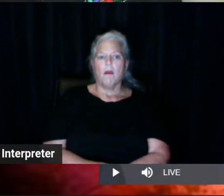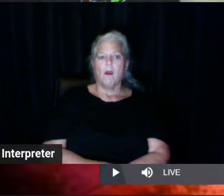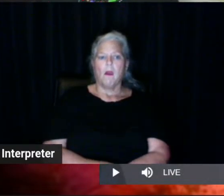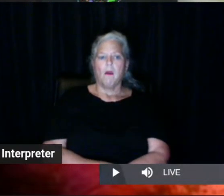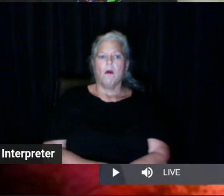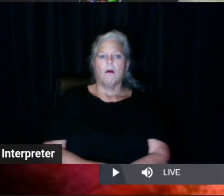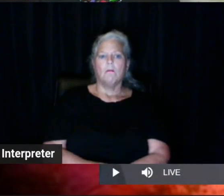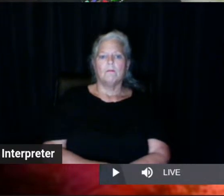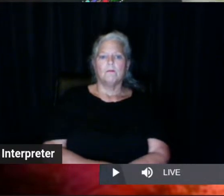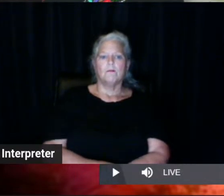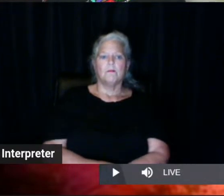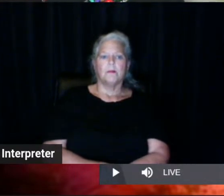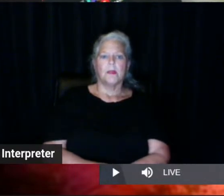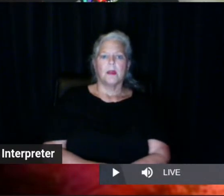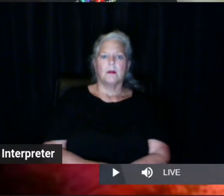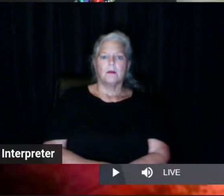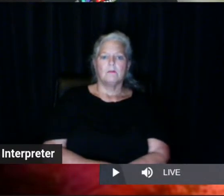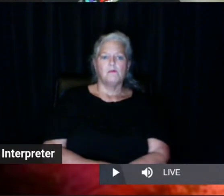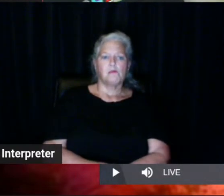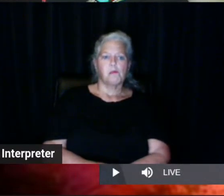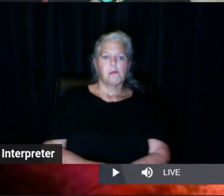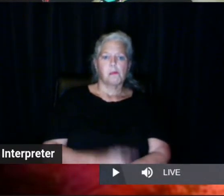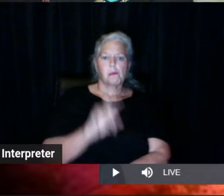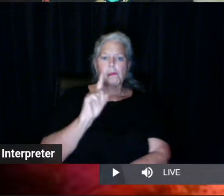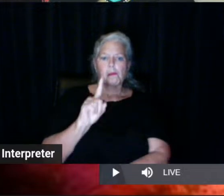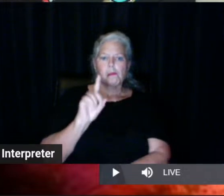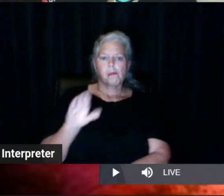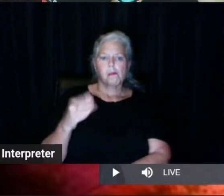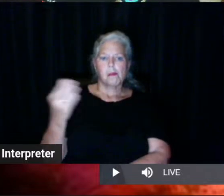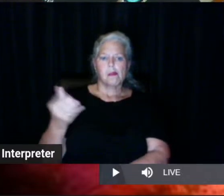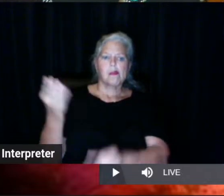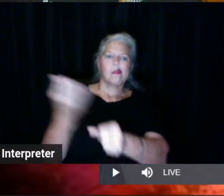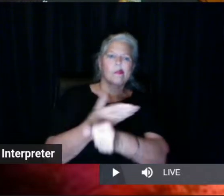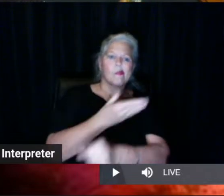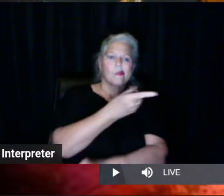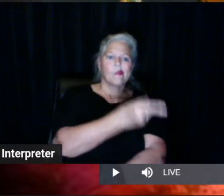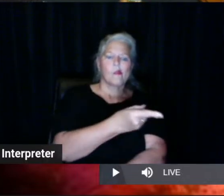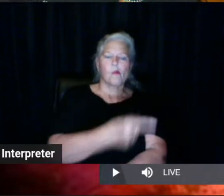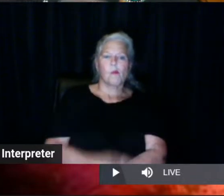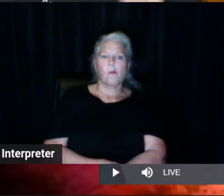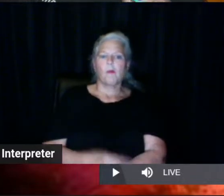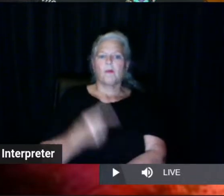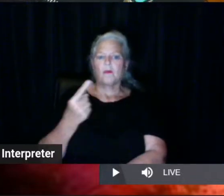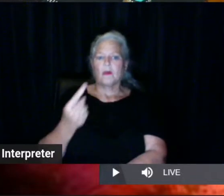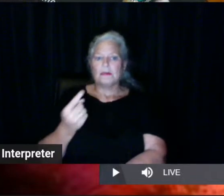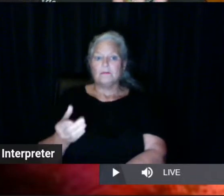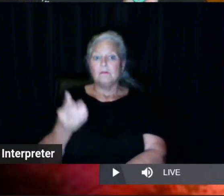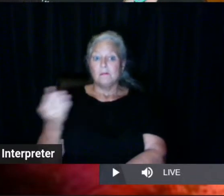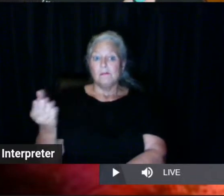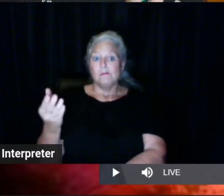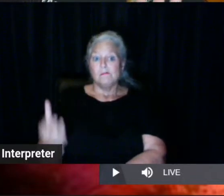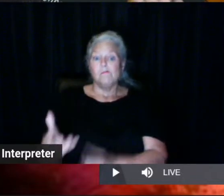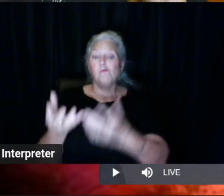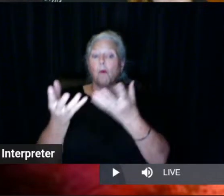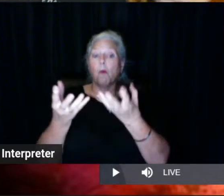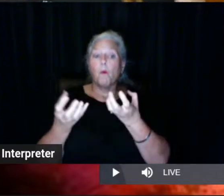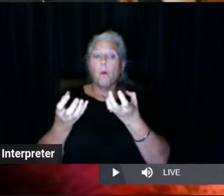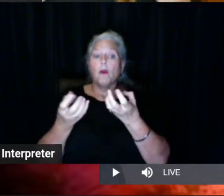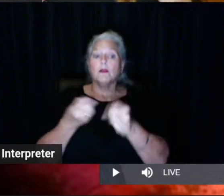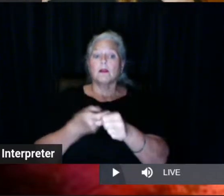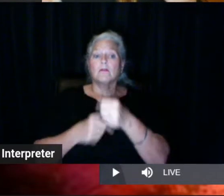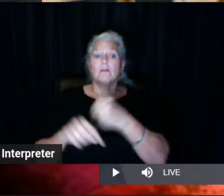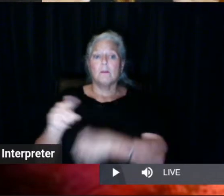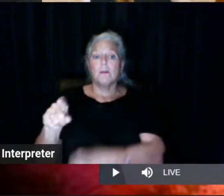Yeah, fire him. One thing that a lot of people just wanted from him was to